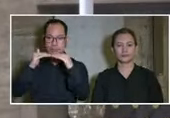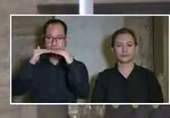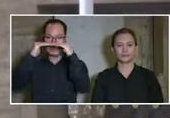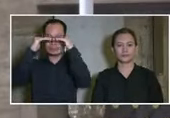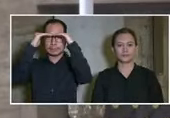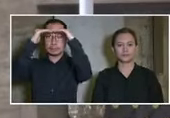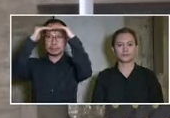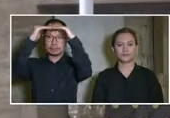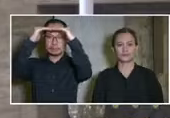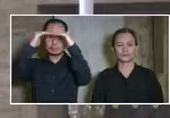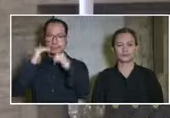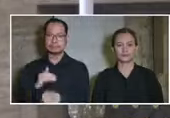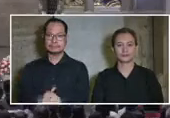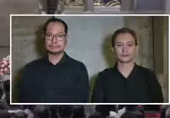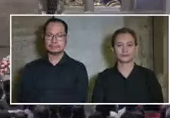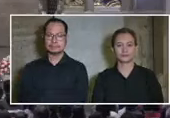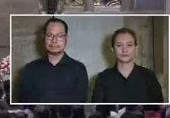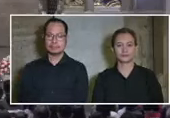highest.